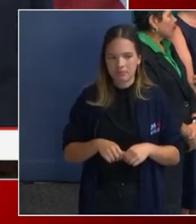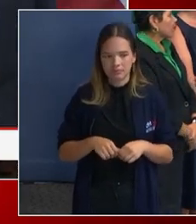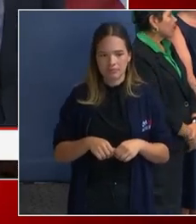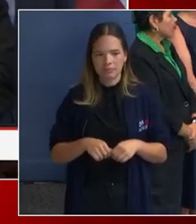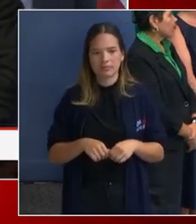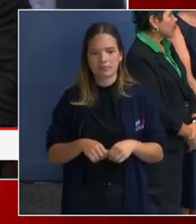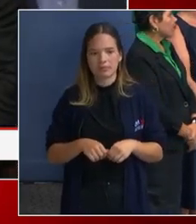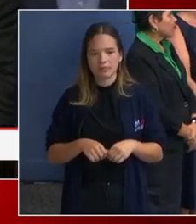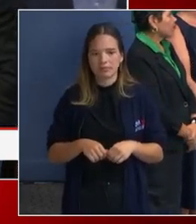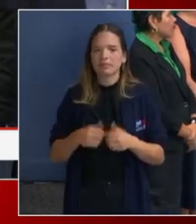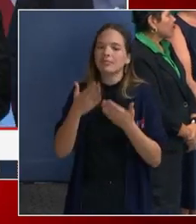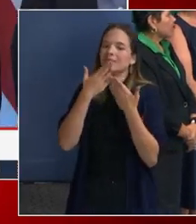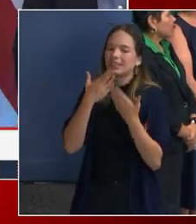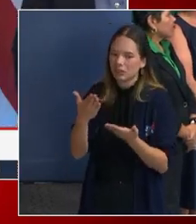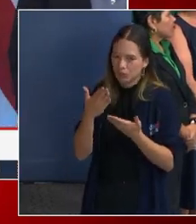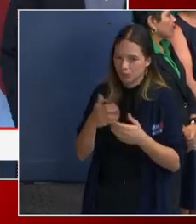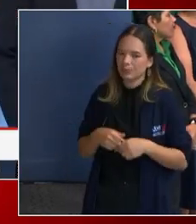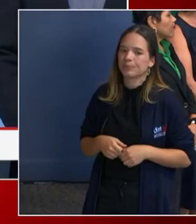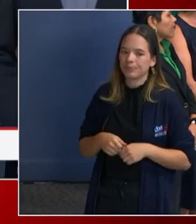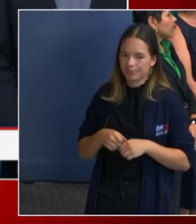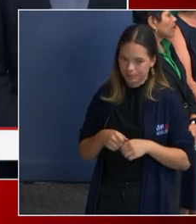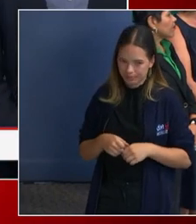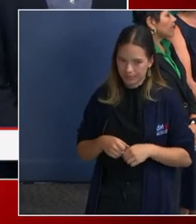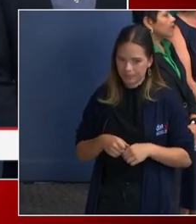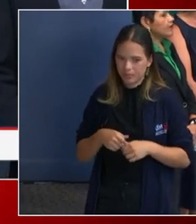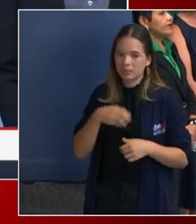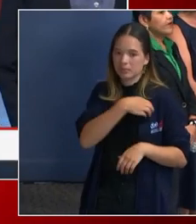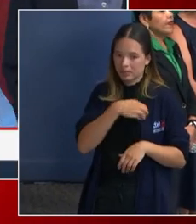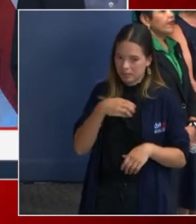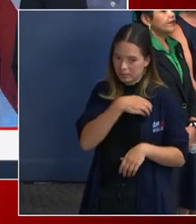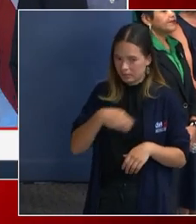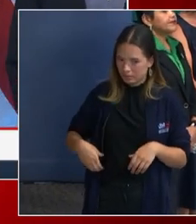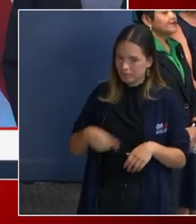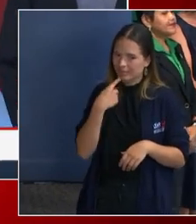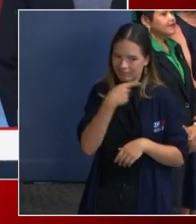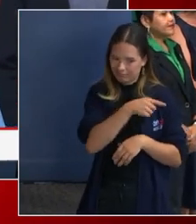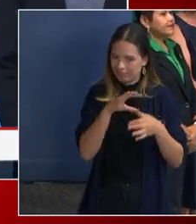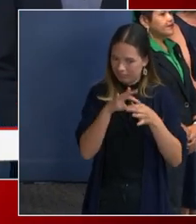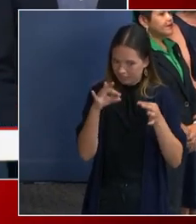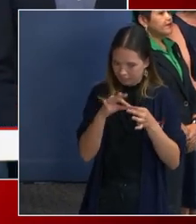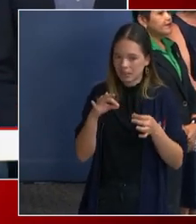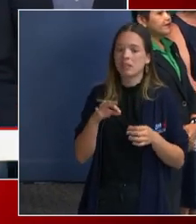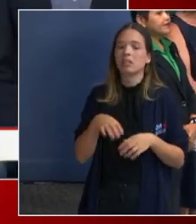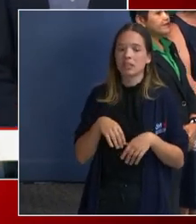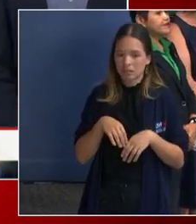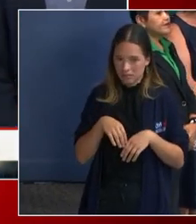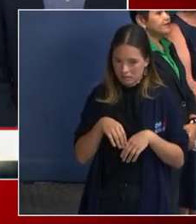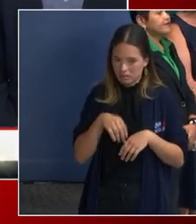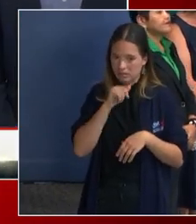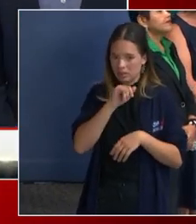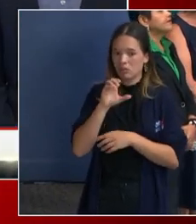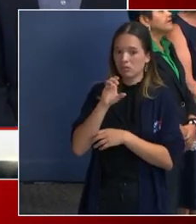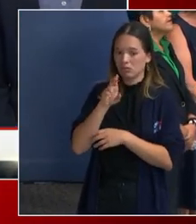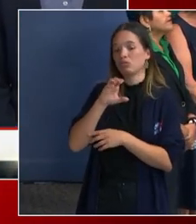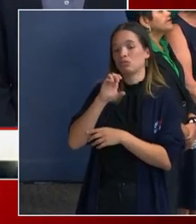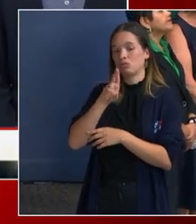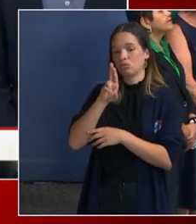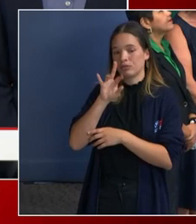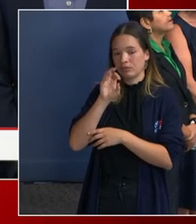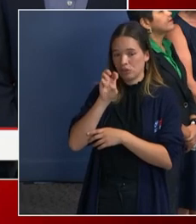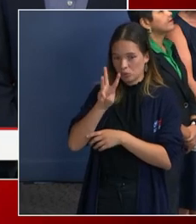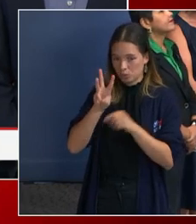Thank you, ma'am. And as the mayor said, we have had the Juvenile Curfew Act of 1995 is when it went into